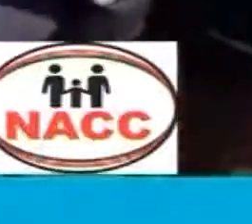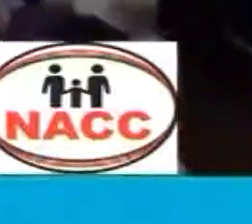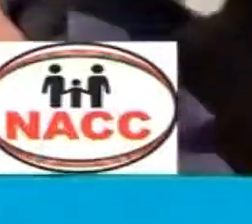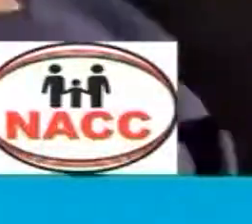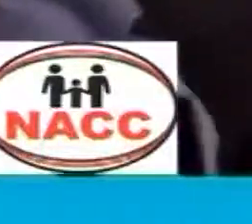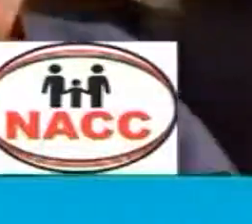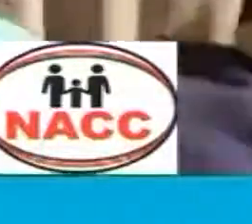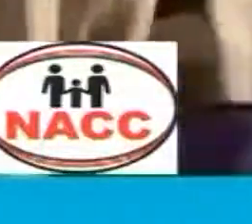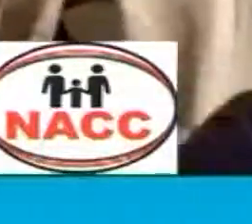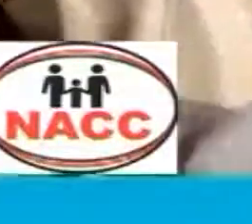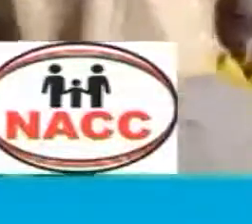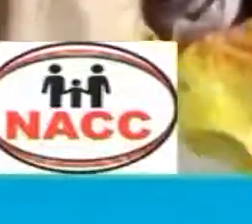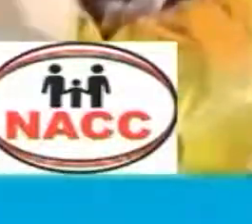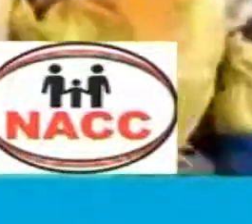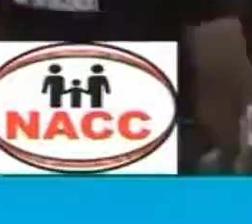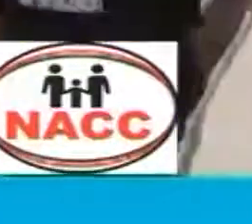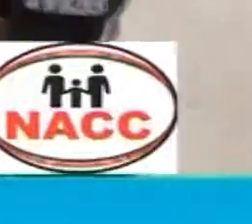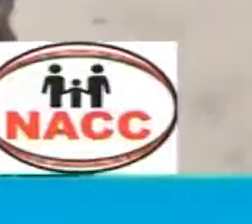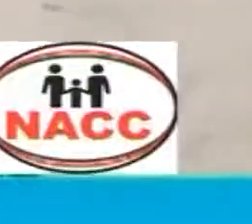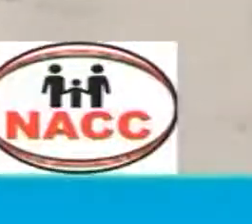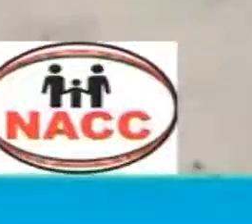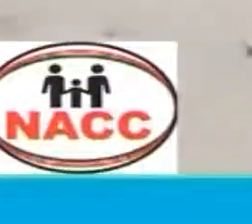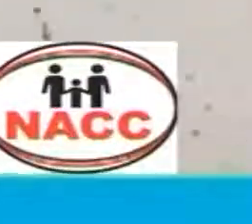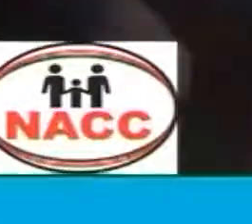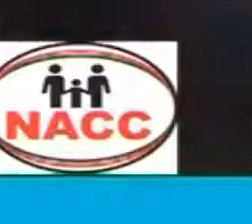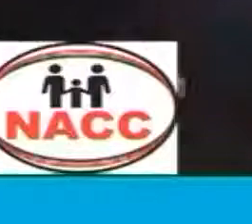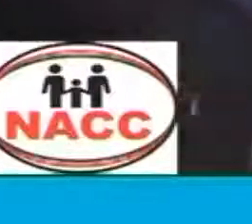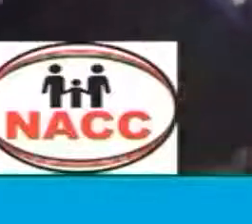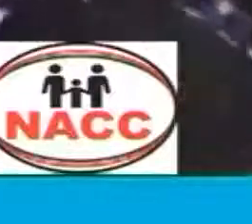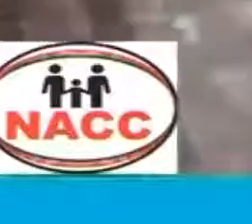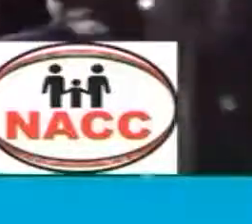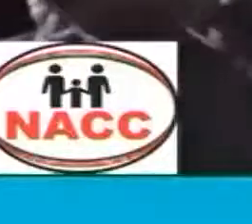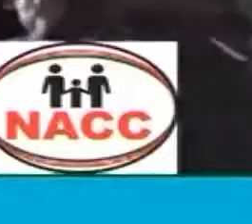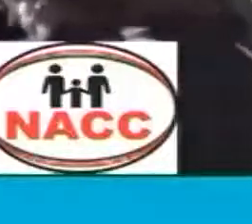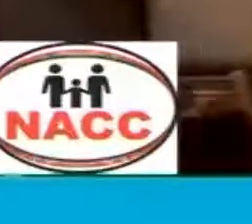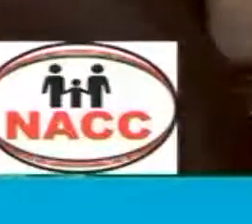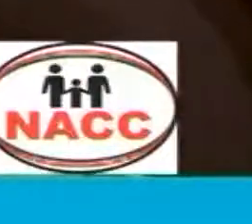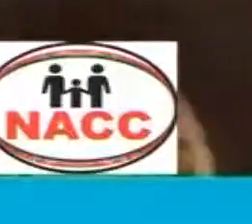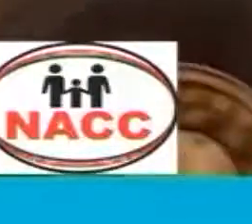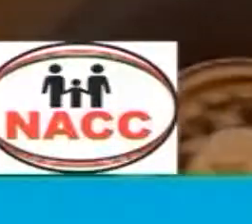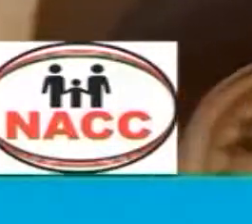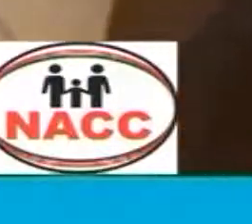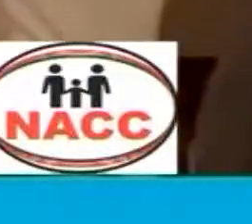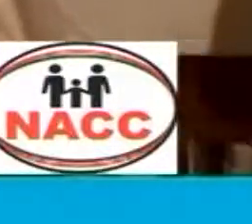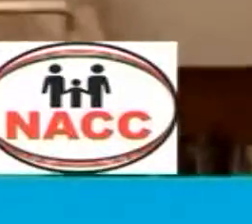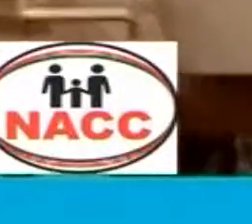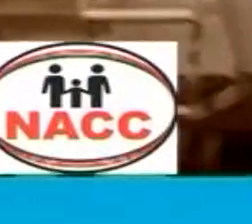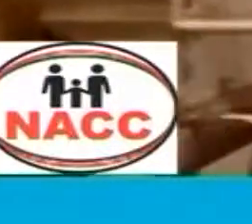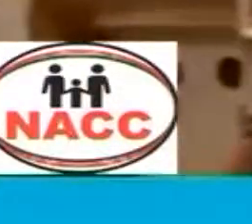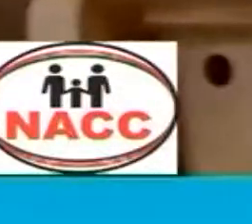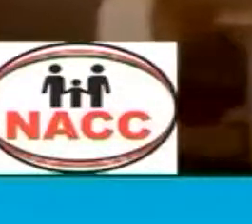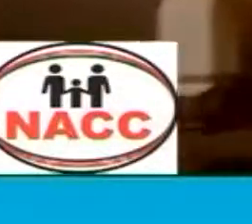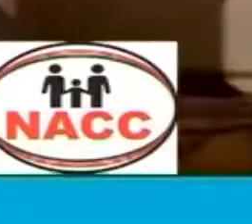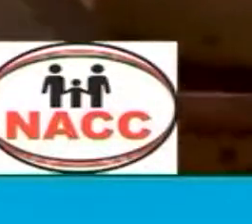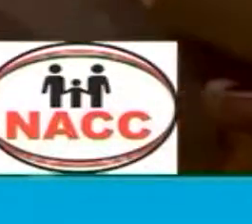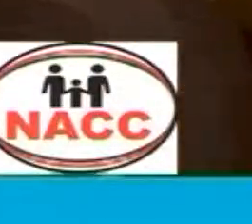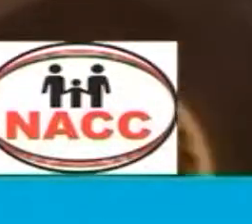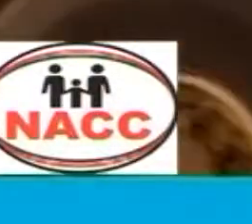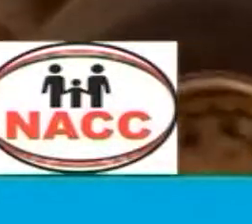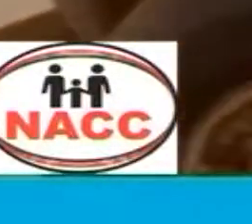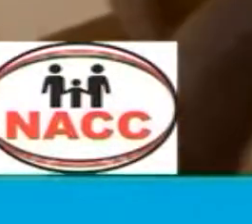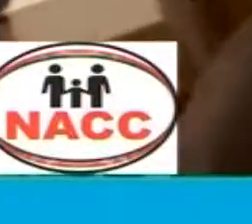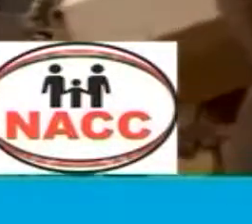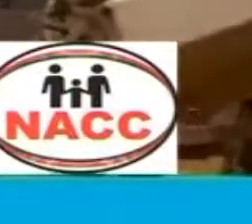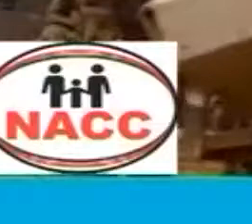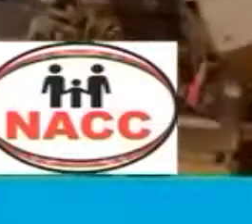were also forcibly evicted by the police, ostensibly for their own safety. Months of escalating ethnic violence has left nearly